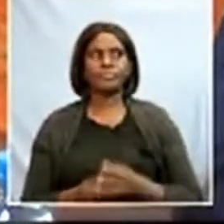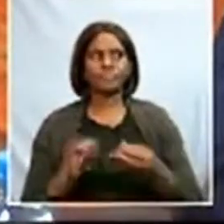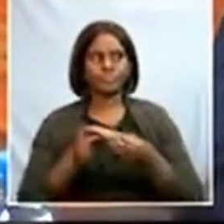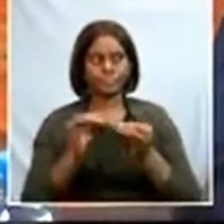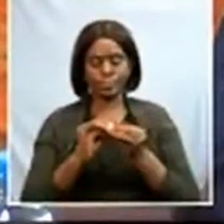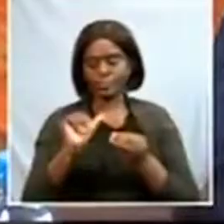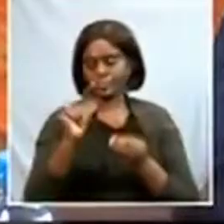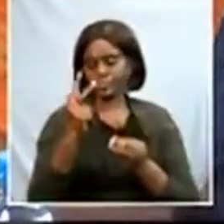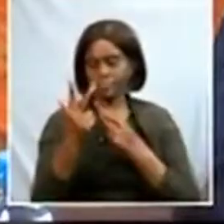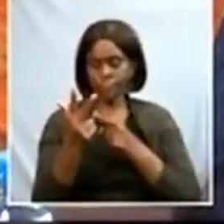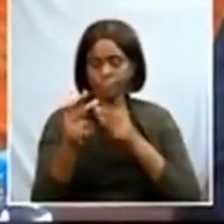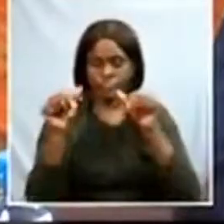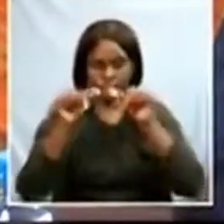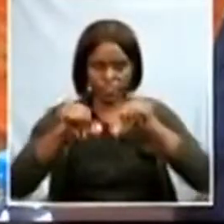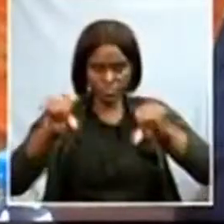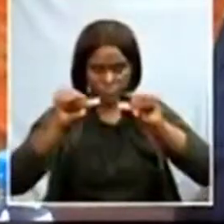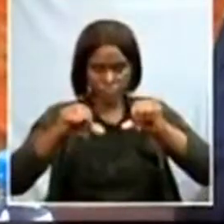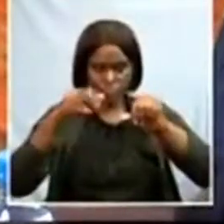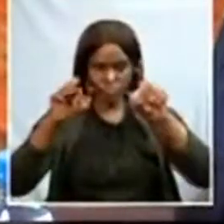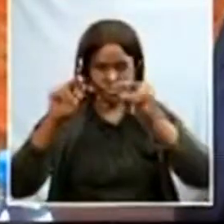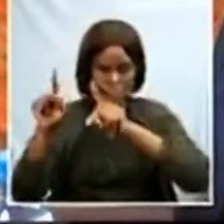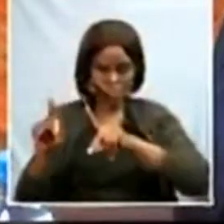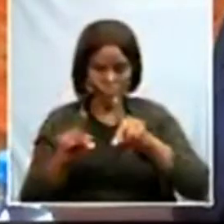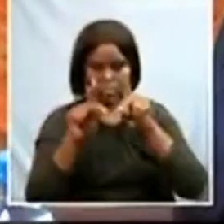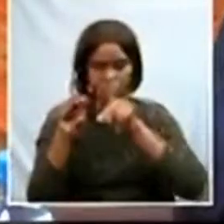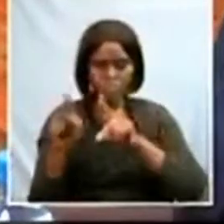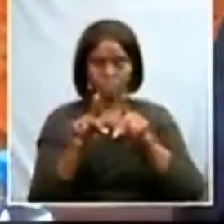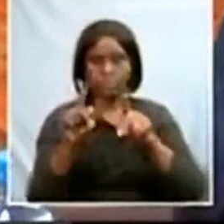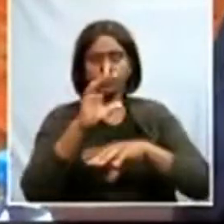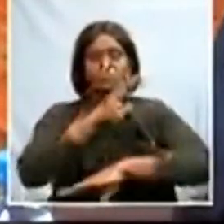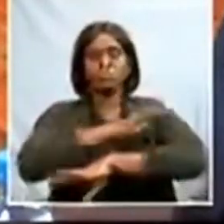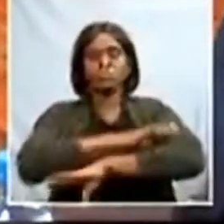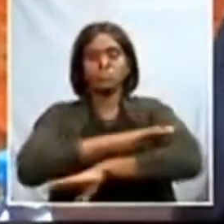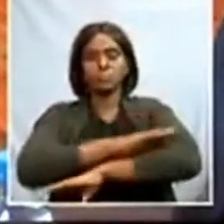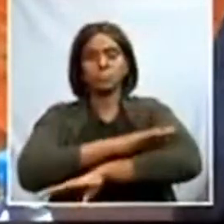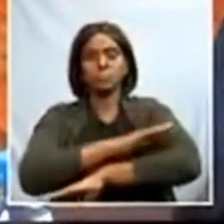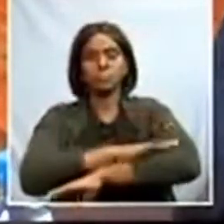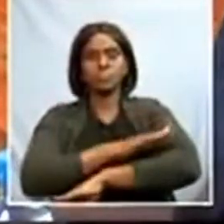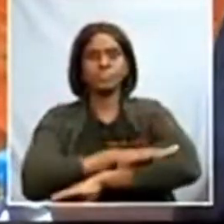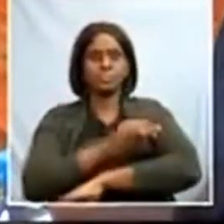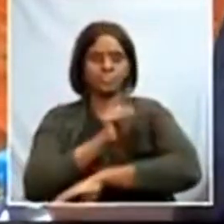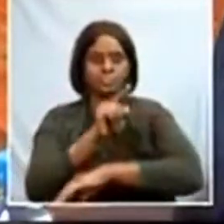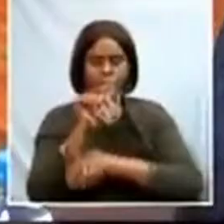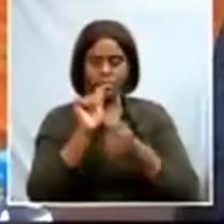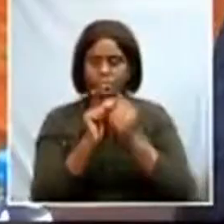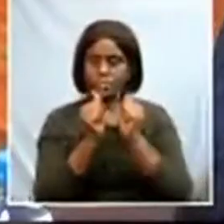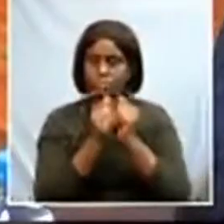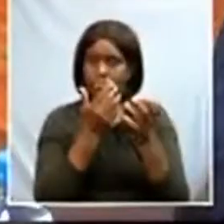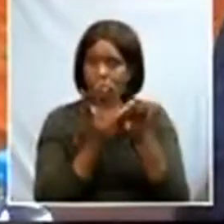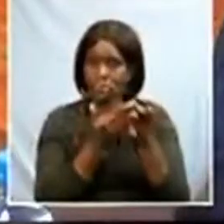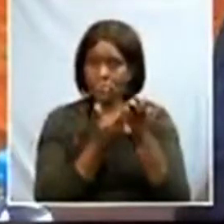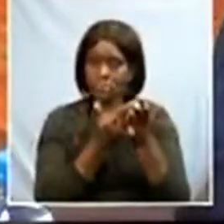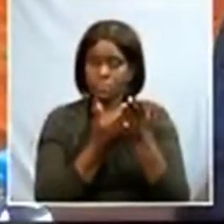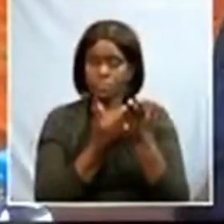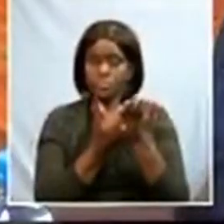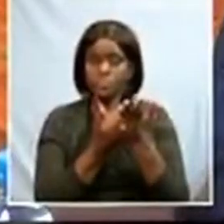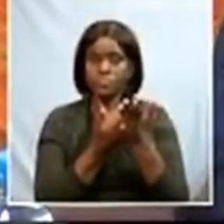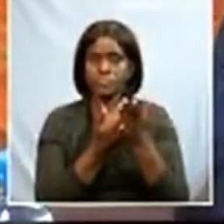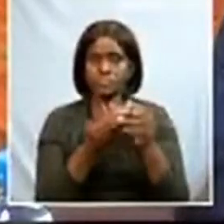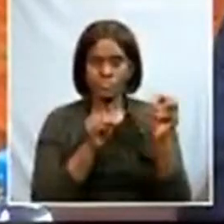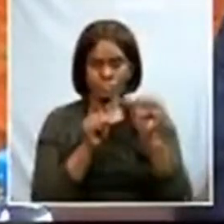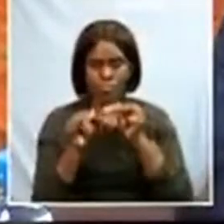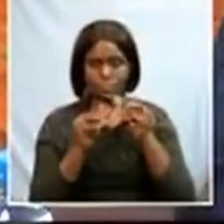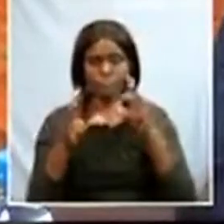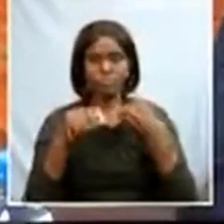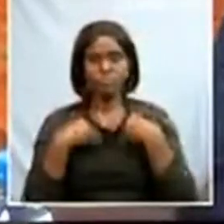Appendix 13, analysis of performance of desks, cause of query.